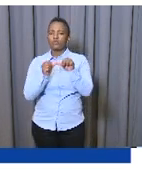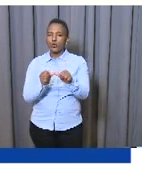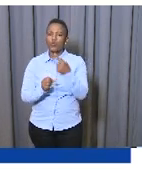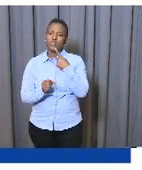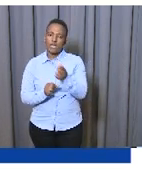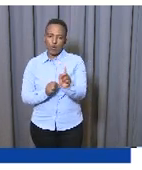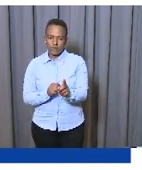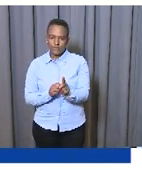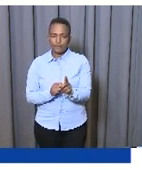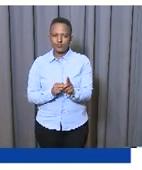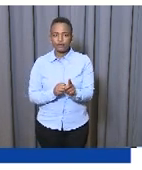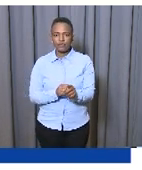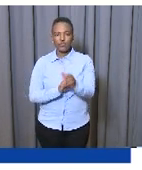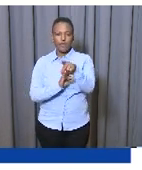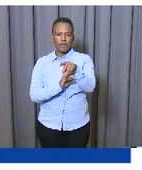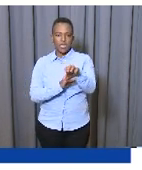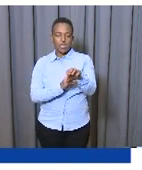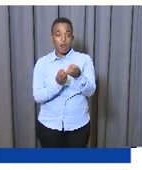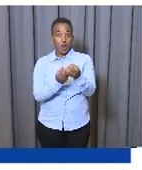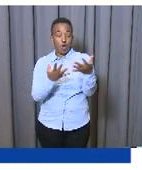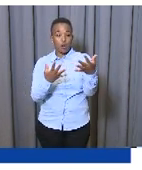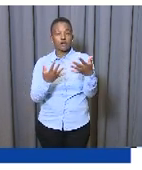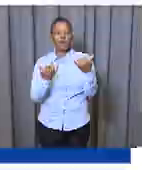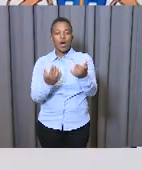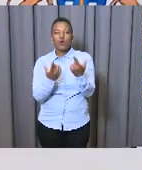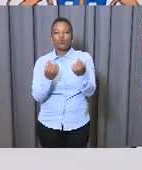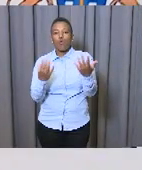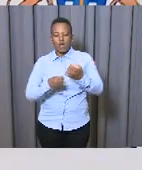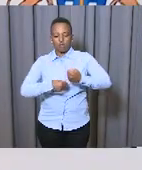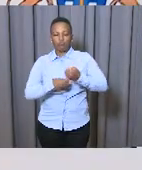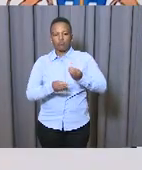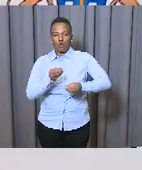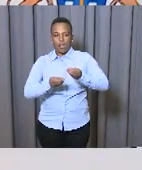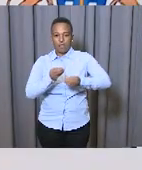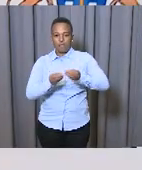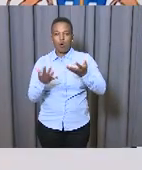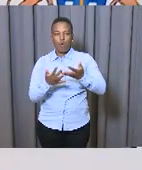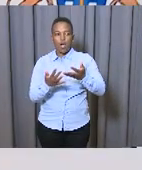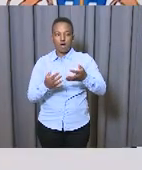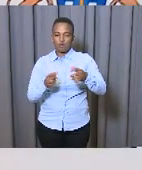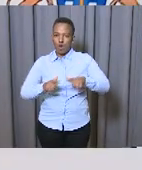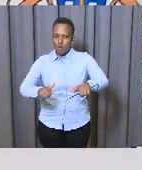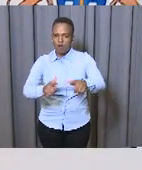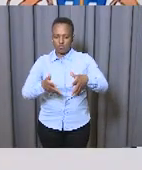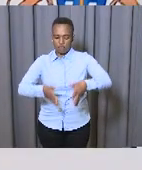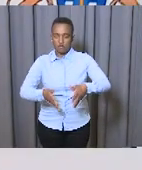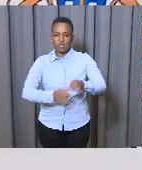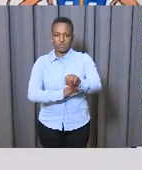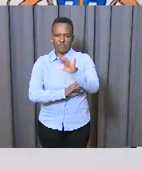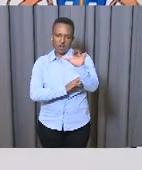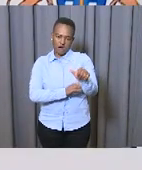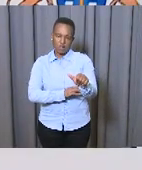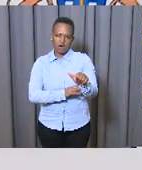of PPE is now also being manufactured locally because we are conscious, deliberate about it,